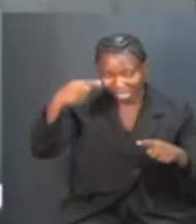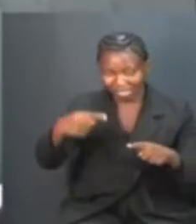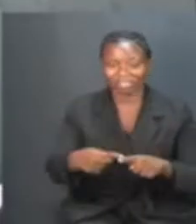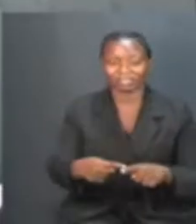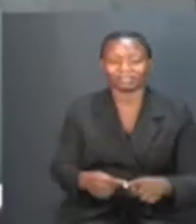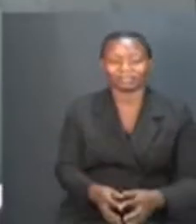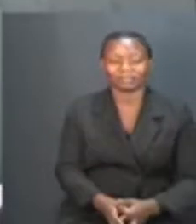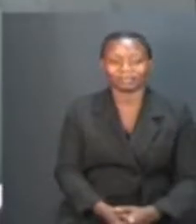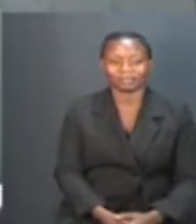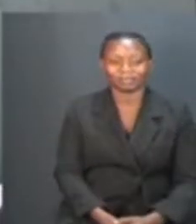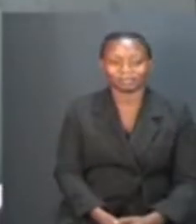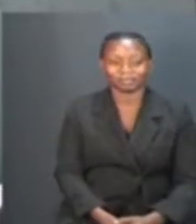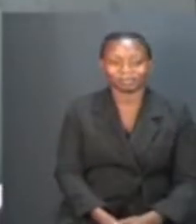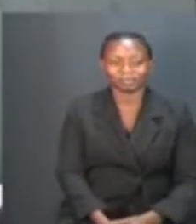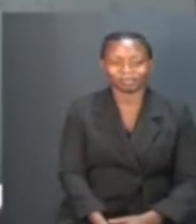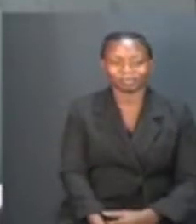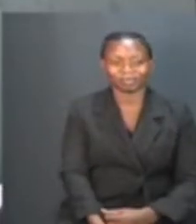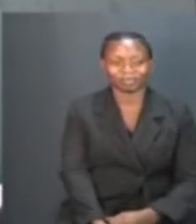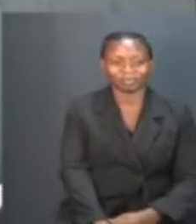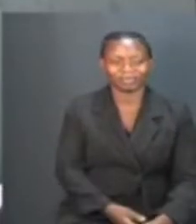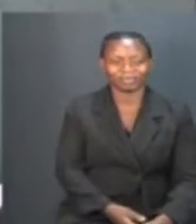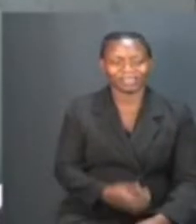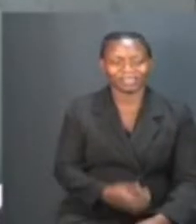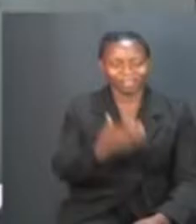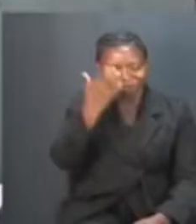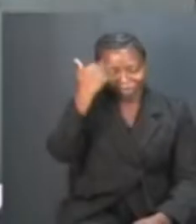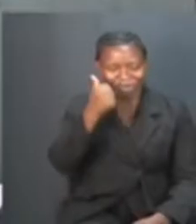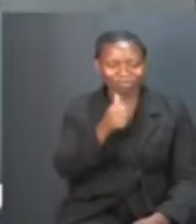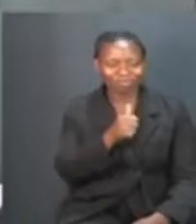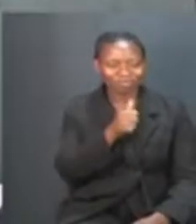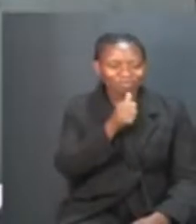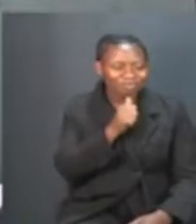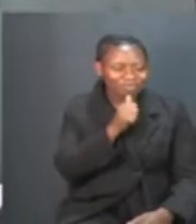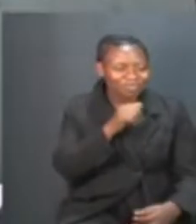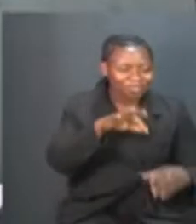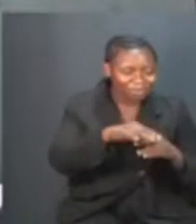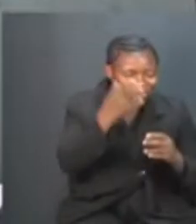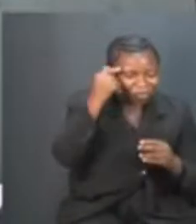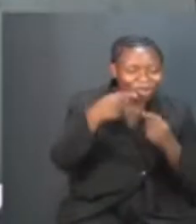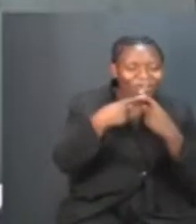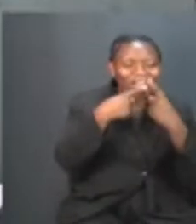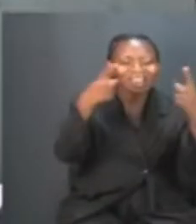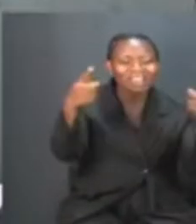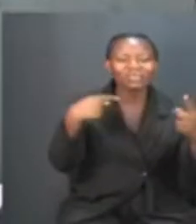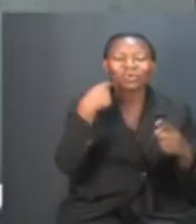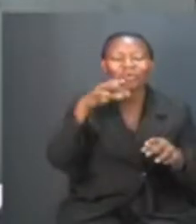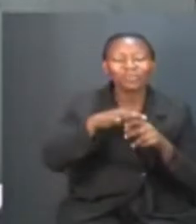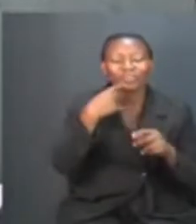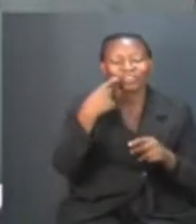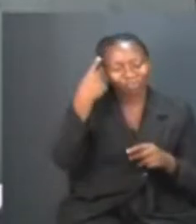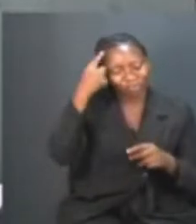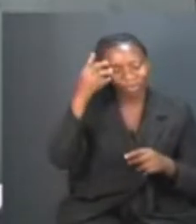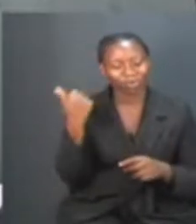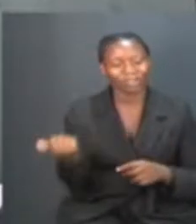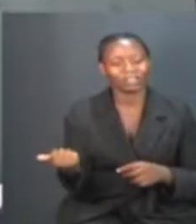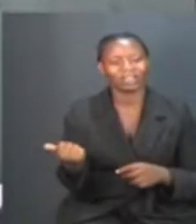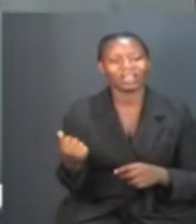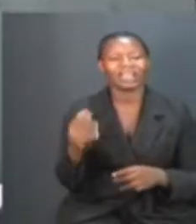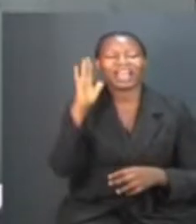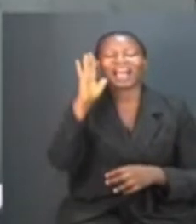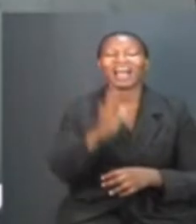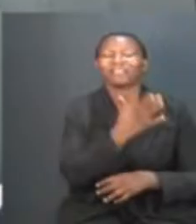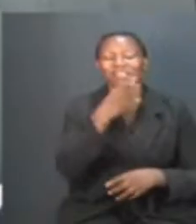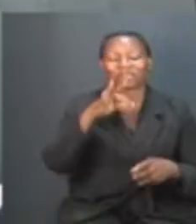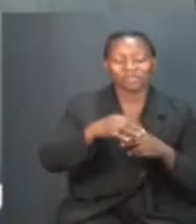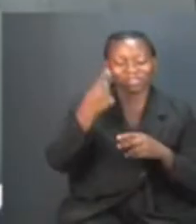do secret balloting. Why are you announcing to us who you vote for? Mr. Speaker, I said I have never